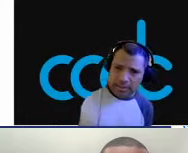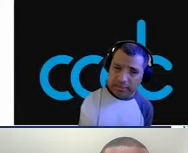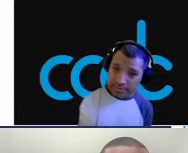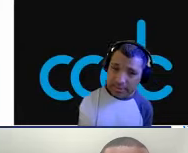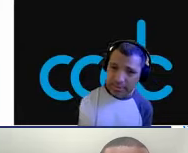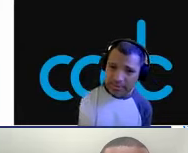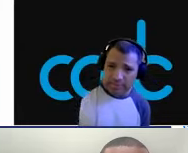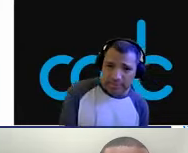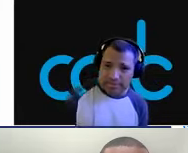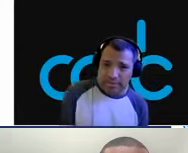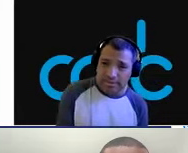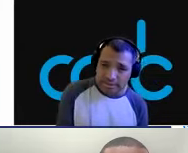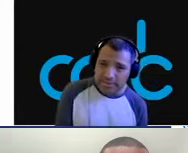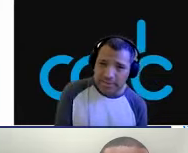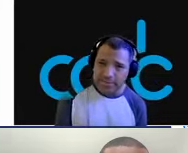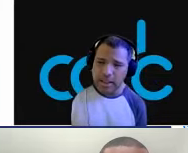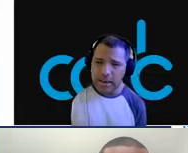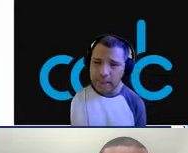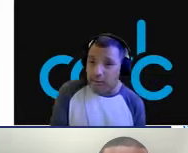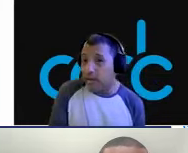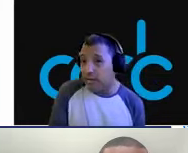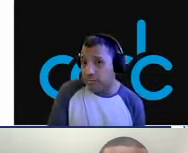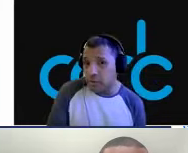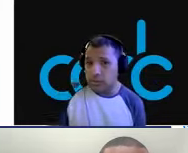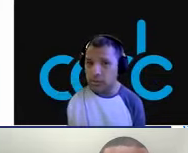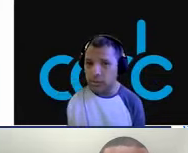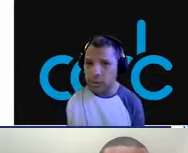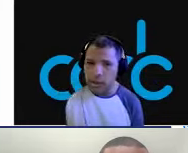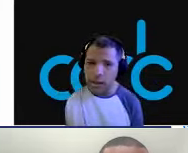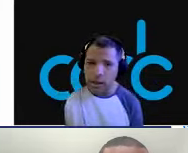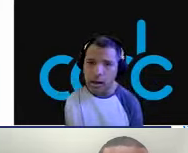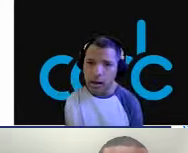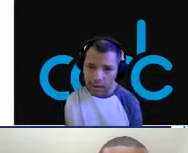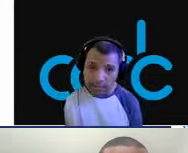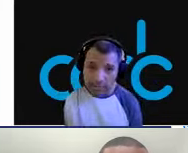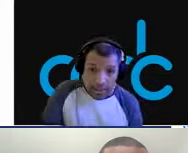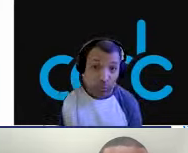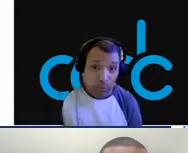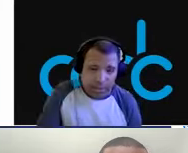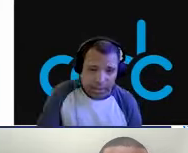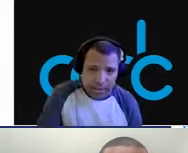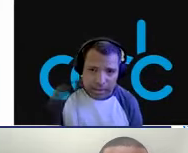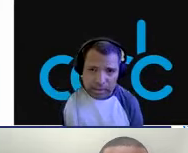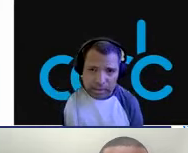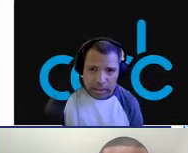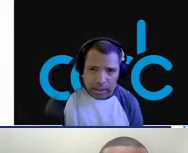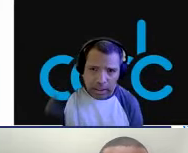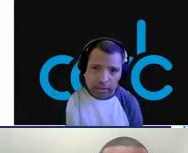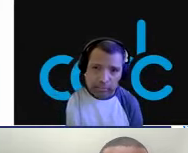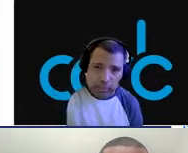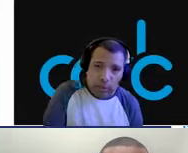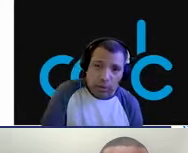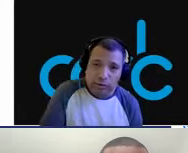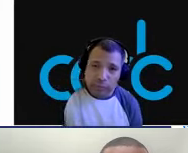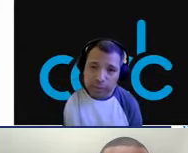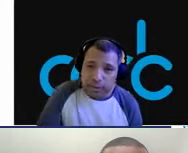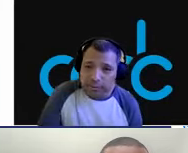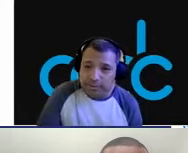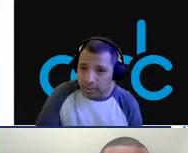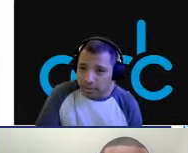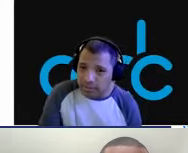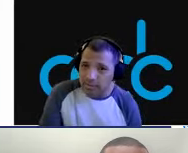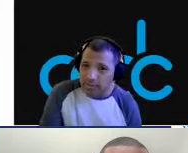think especially since this is focused on health equity, and we want to